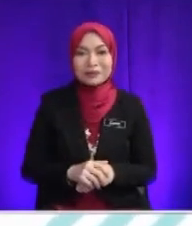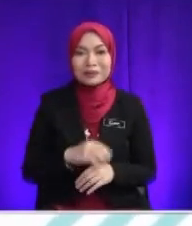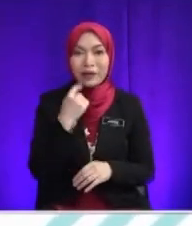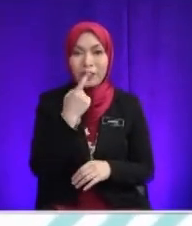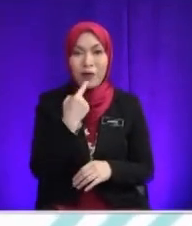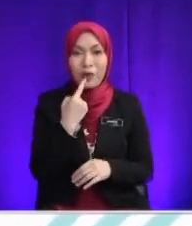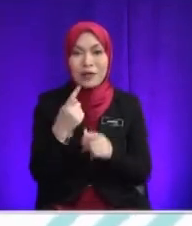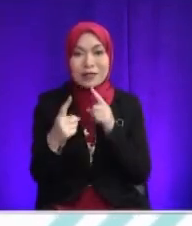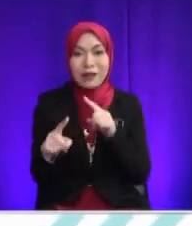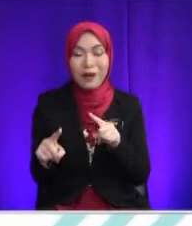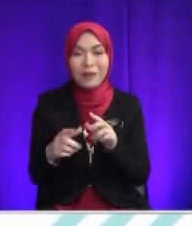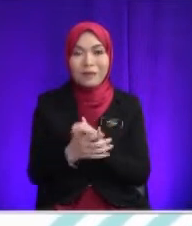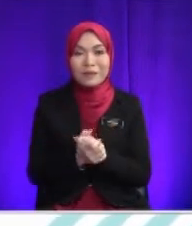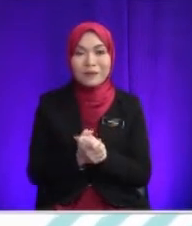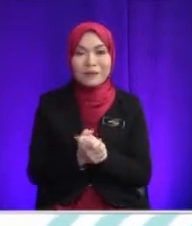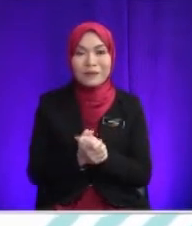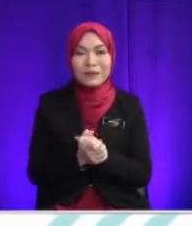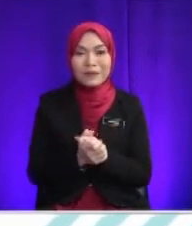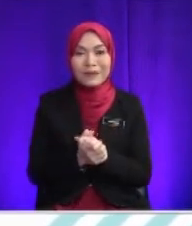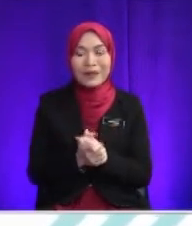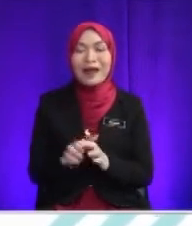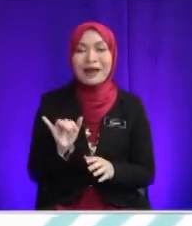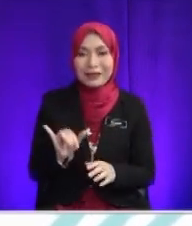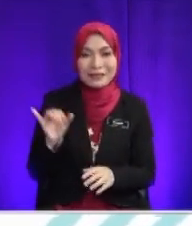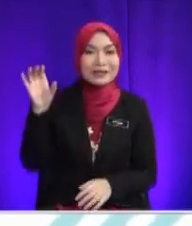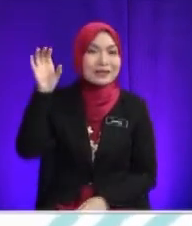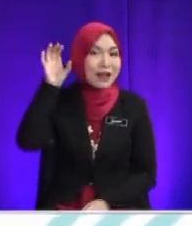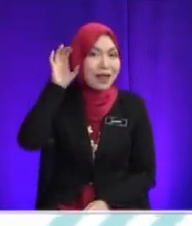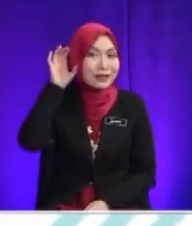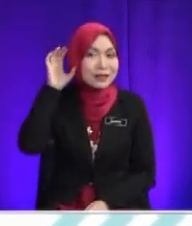Yes, Nazifa. Let's listen to the audio first.